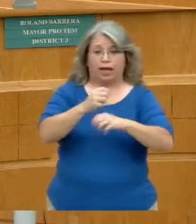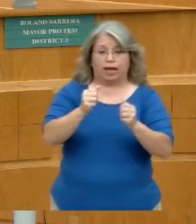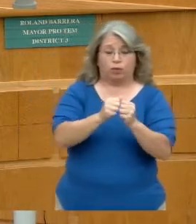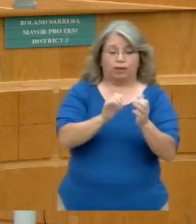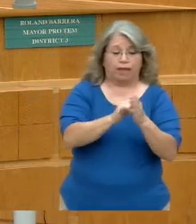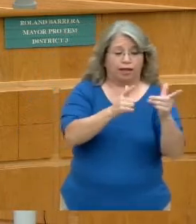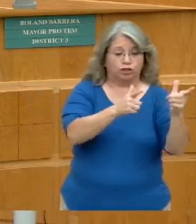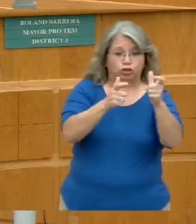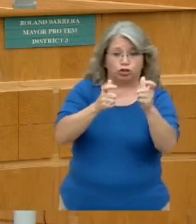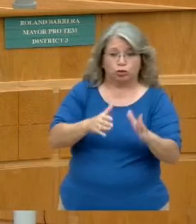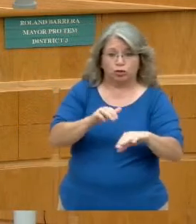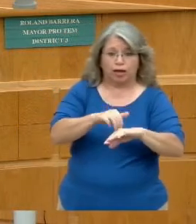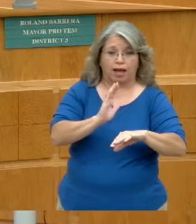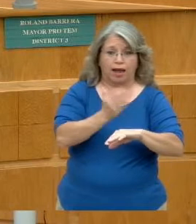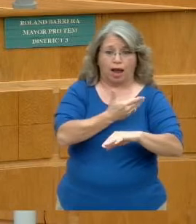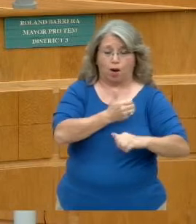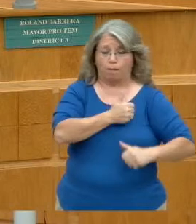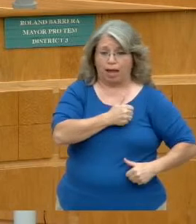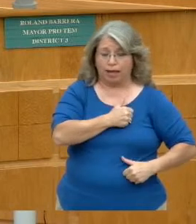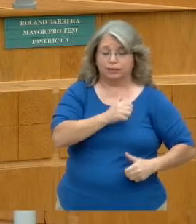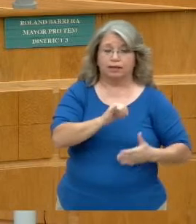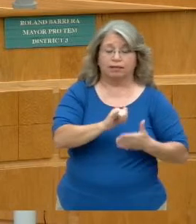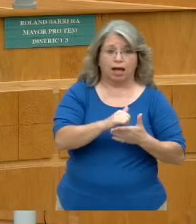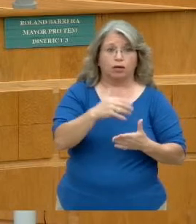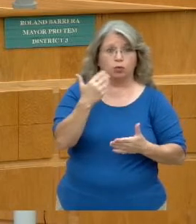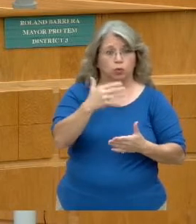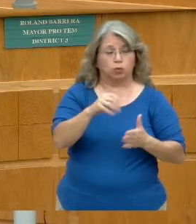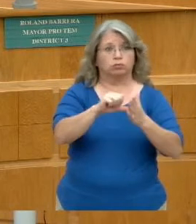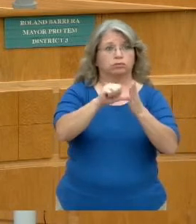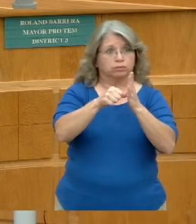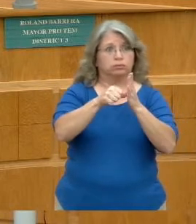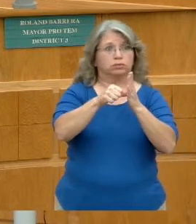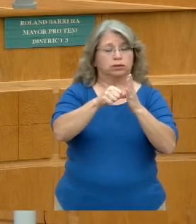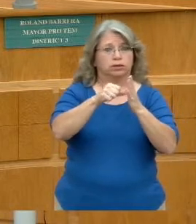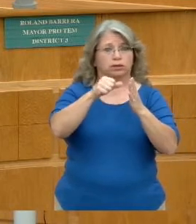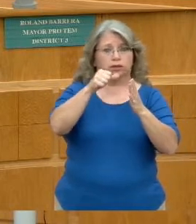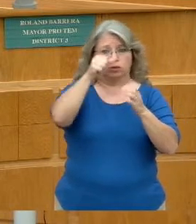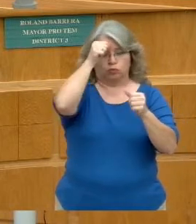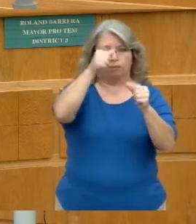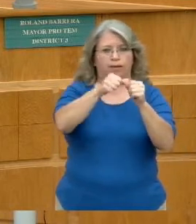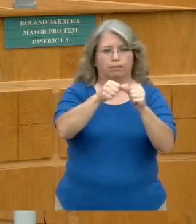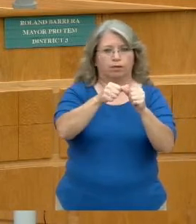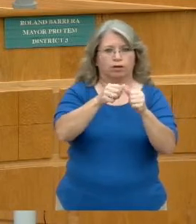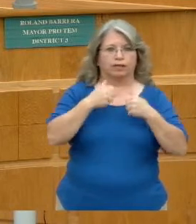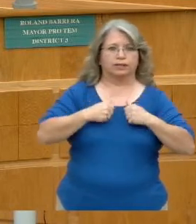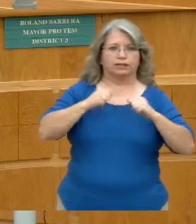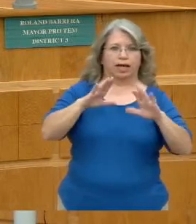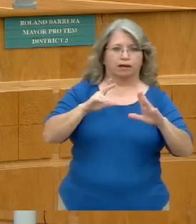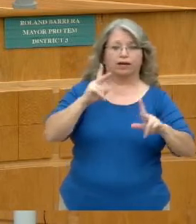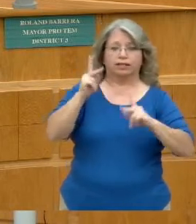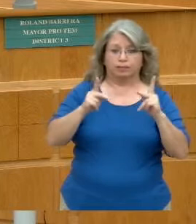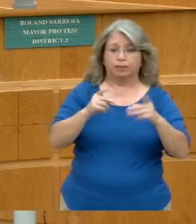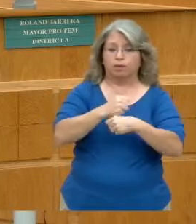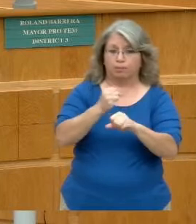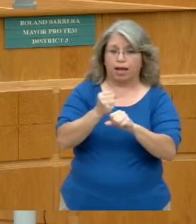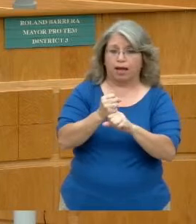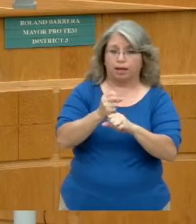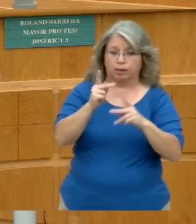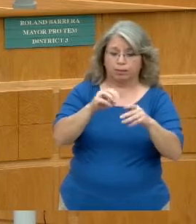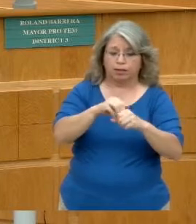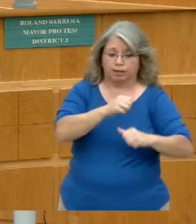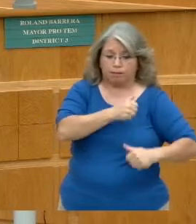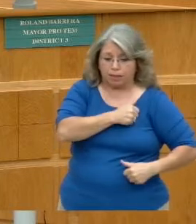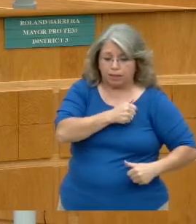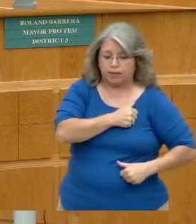it's an unbelievable reminder of the sacrifices that are made by our men and women in uniform. And we've been asked to do many things during